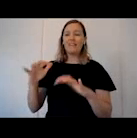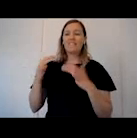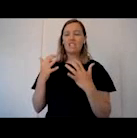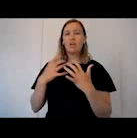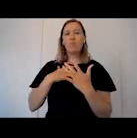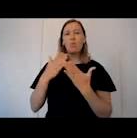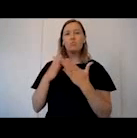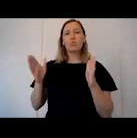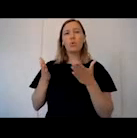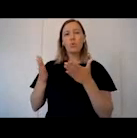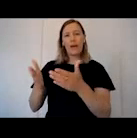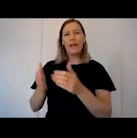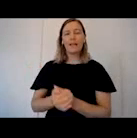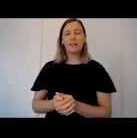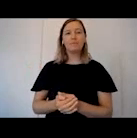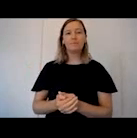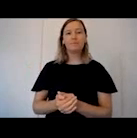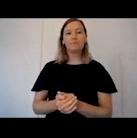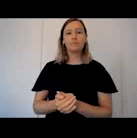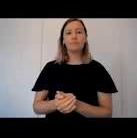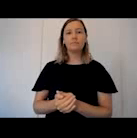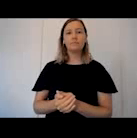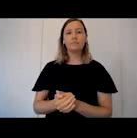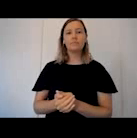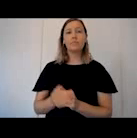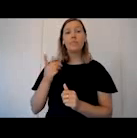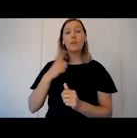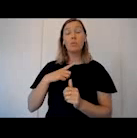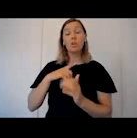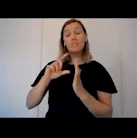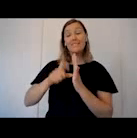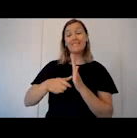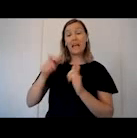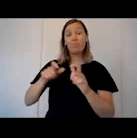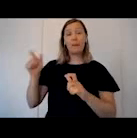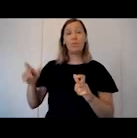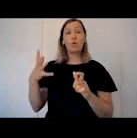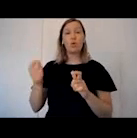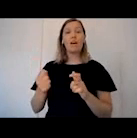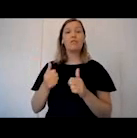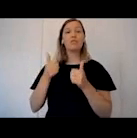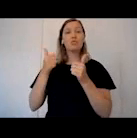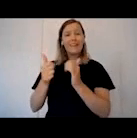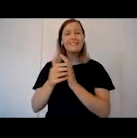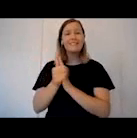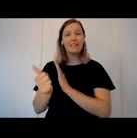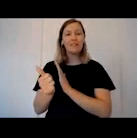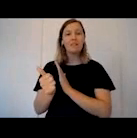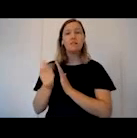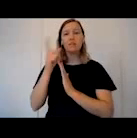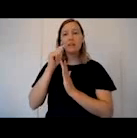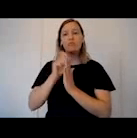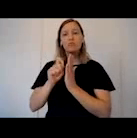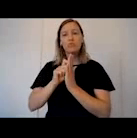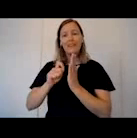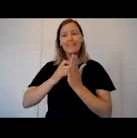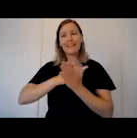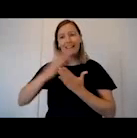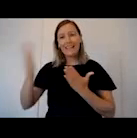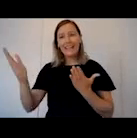just, disabled people, obviously, who have great skill in being able to write clearly with clear